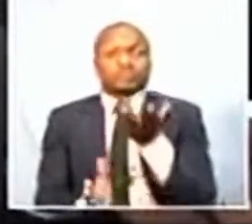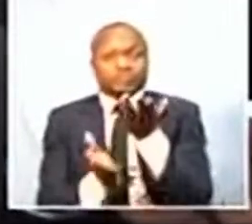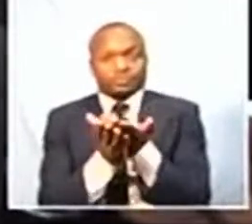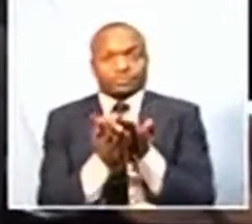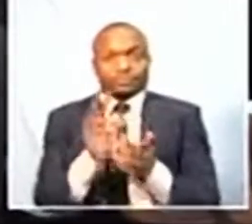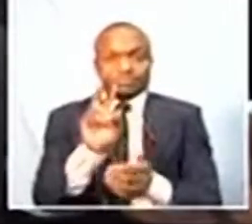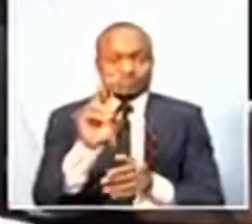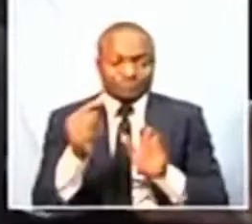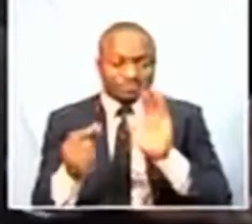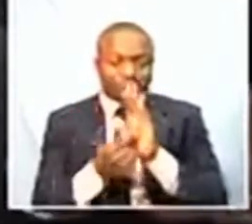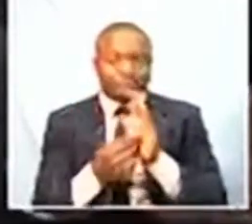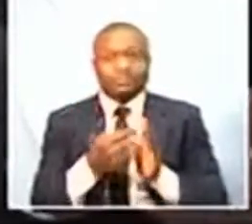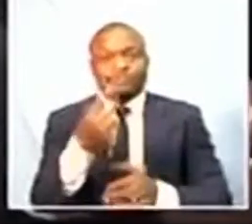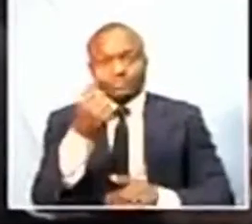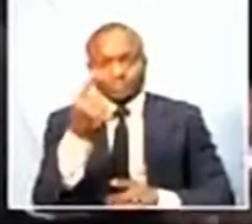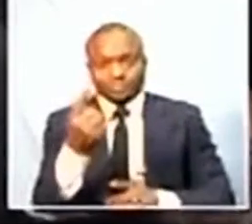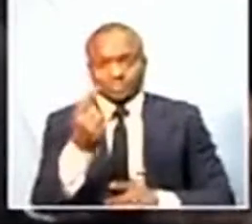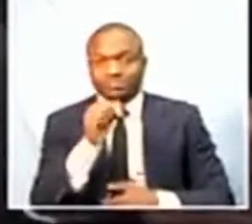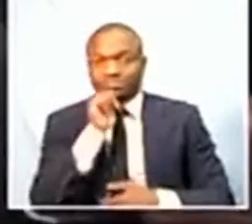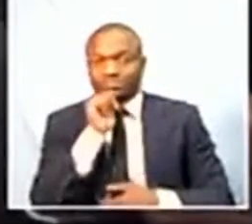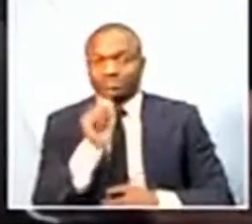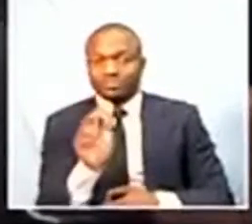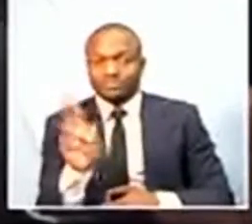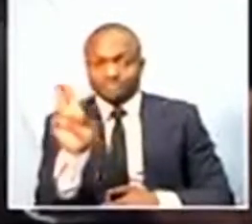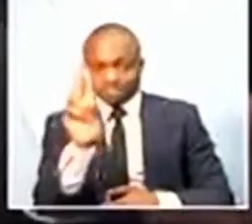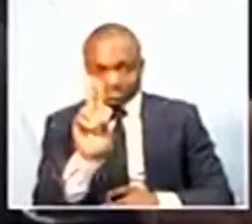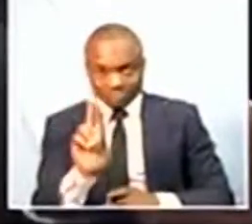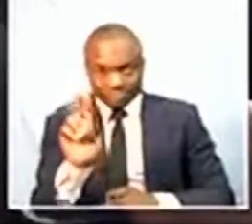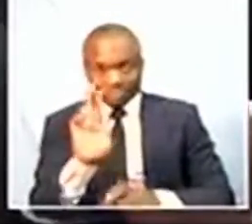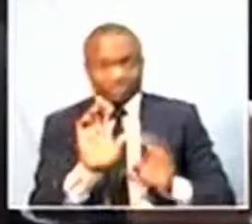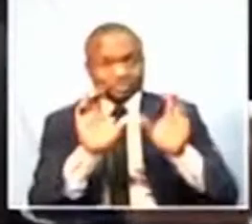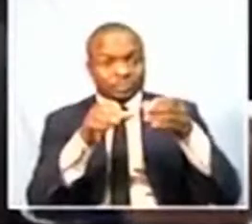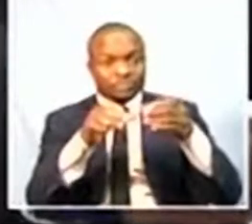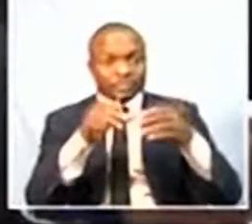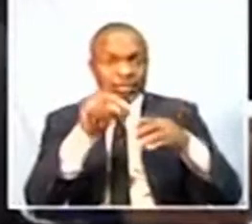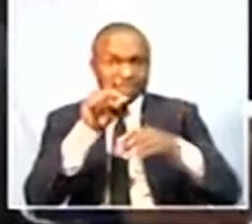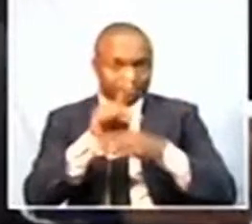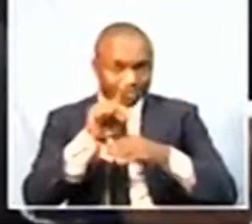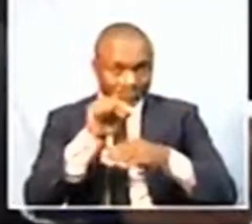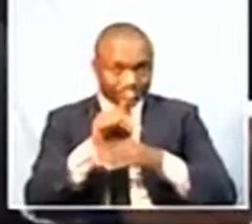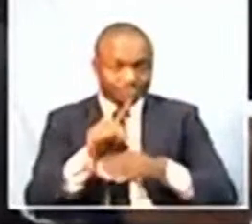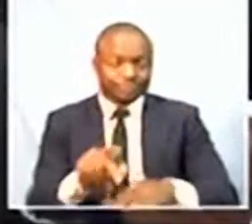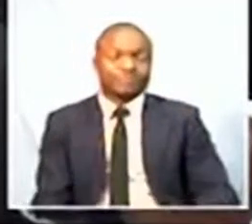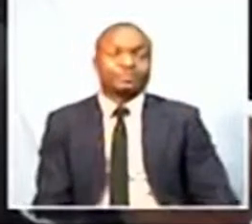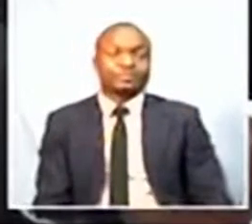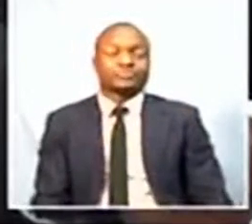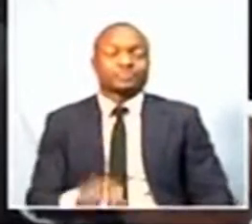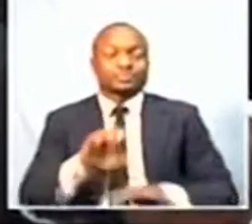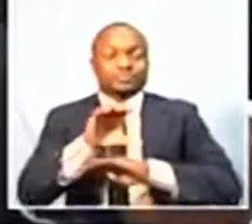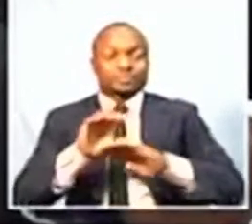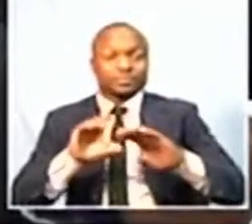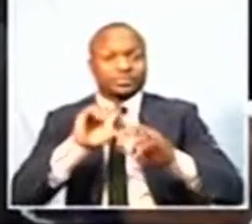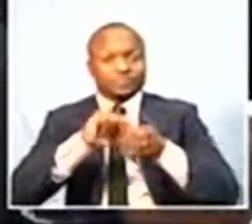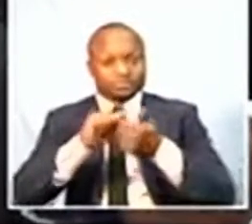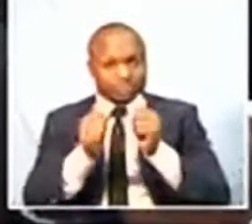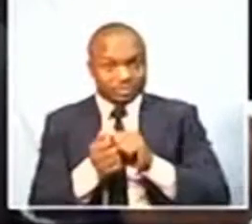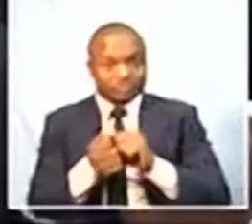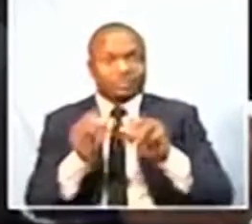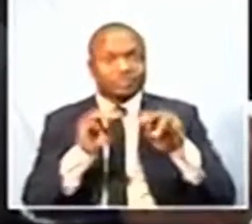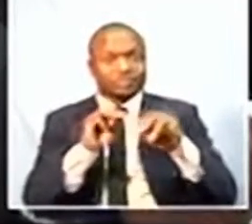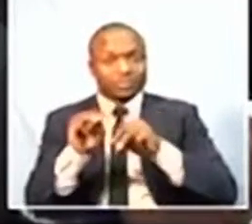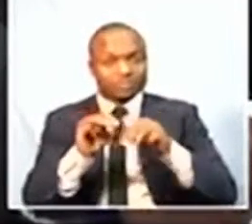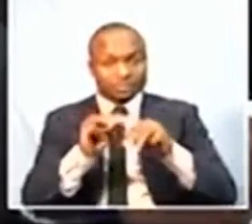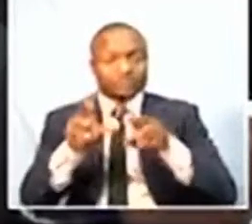Appendix 2.1, unspent funds community projects. Cause of query,